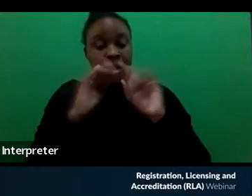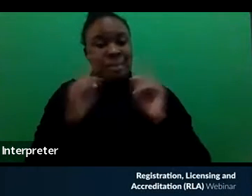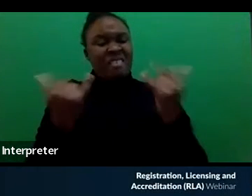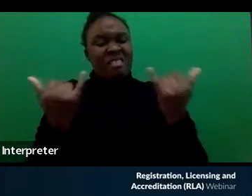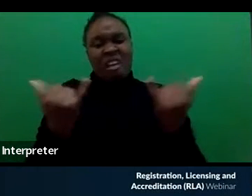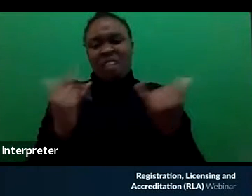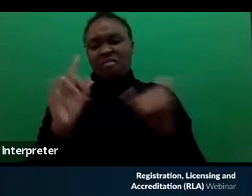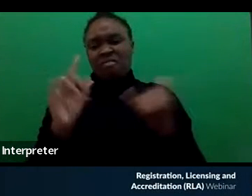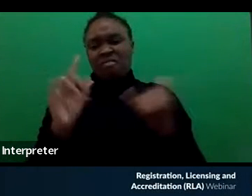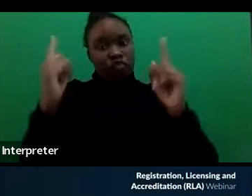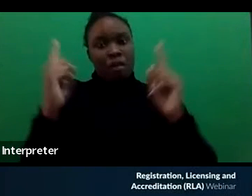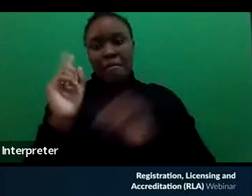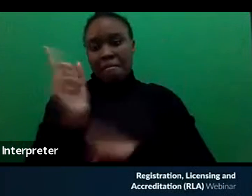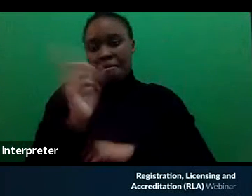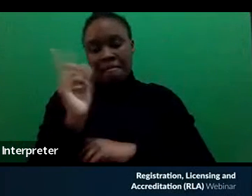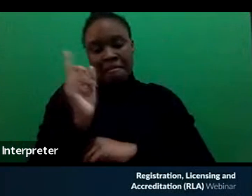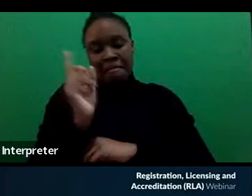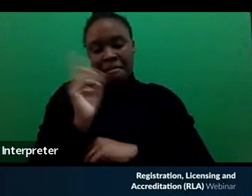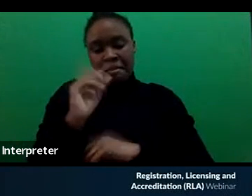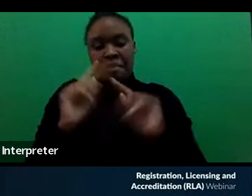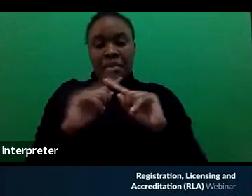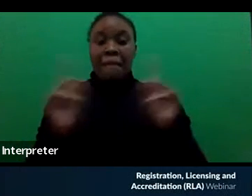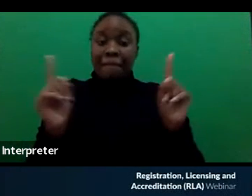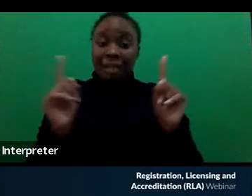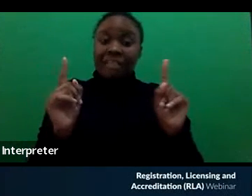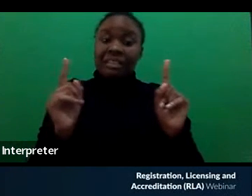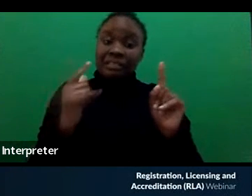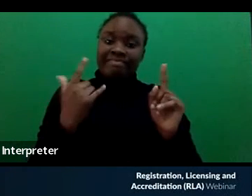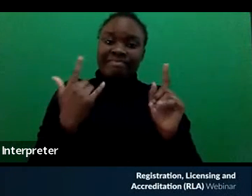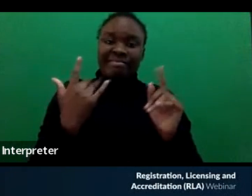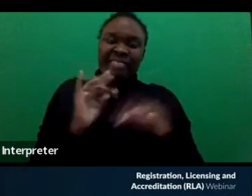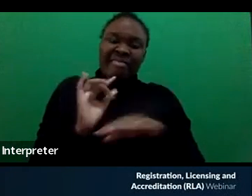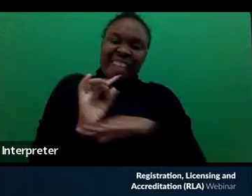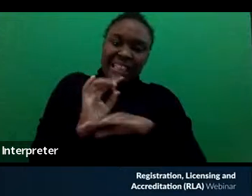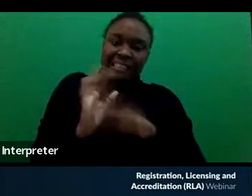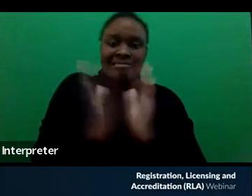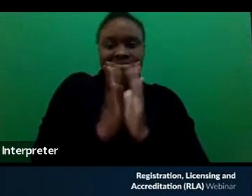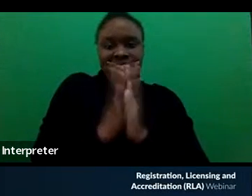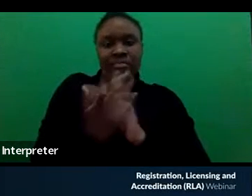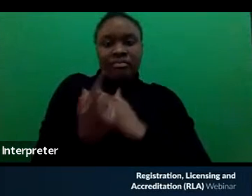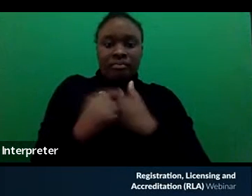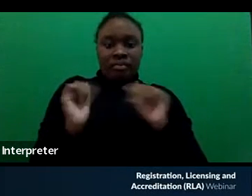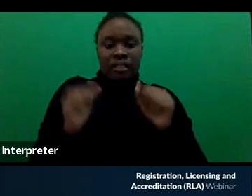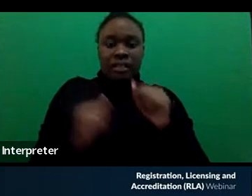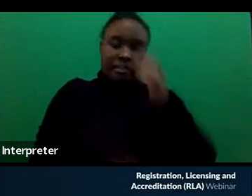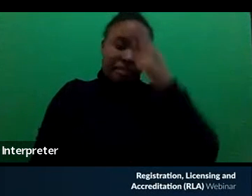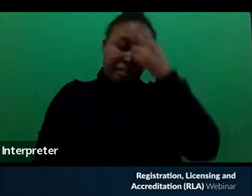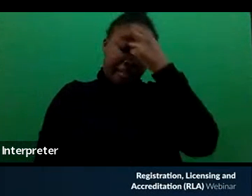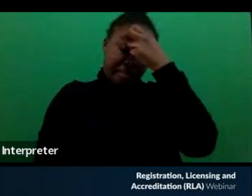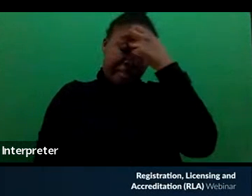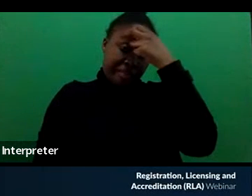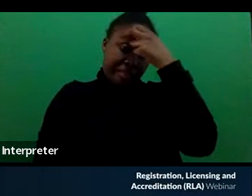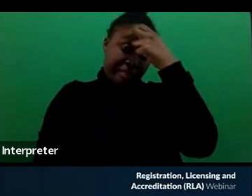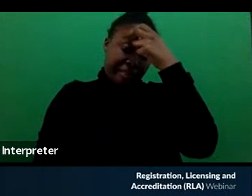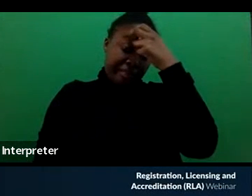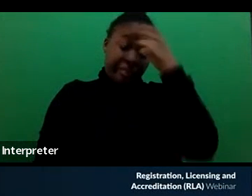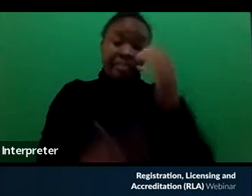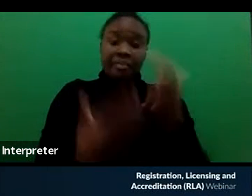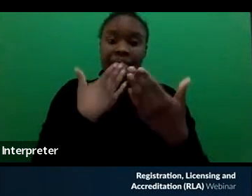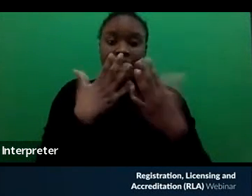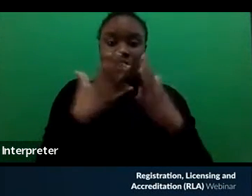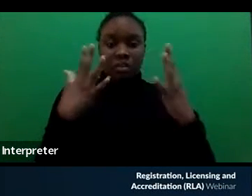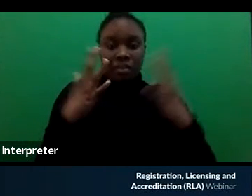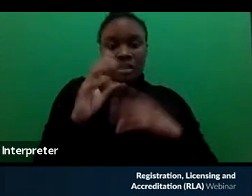not obligated to do as such, but they are advised to come on board. Thank you, ma'am. Thank you, Michael, for a very